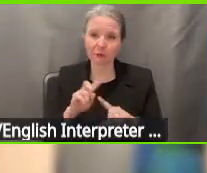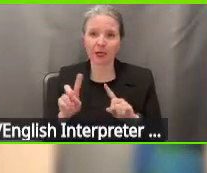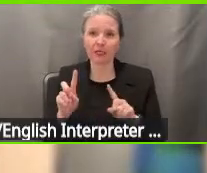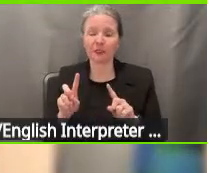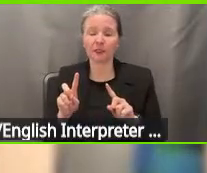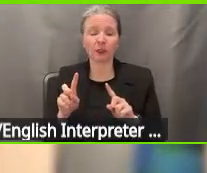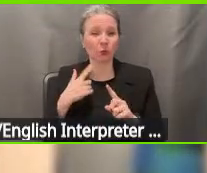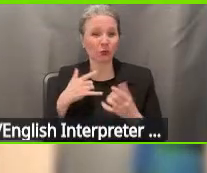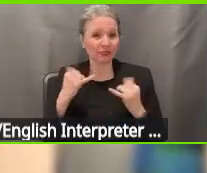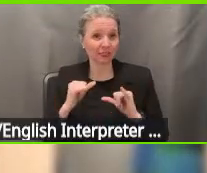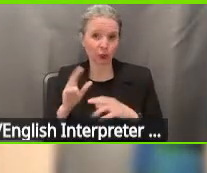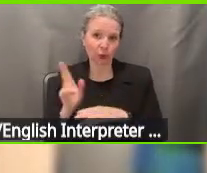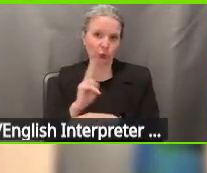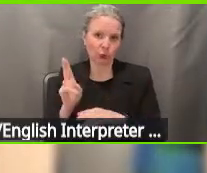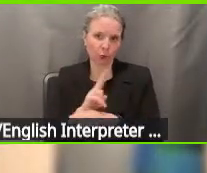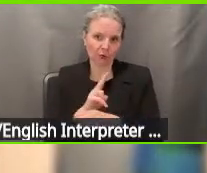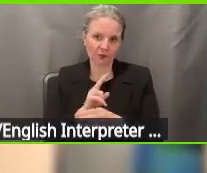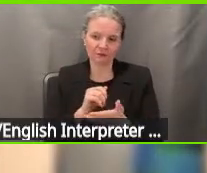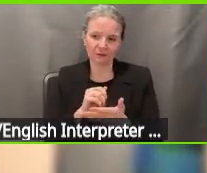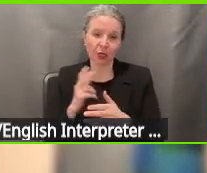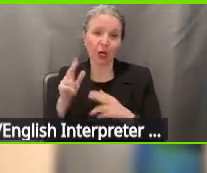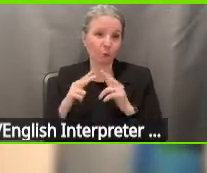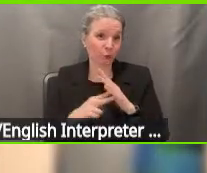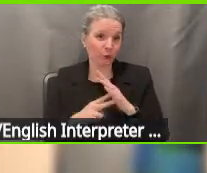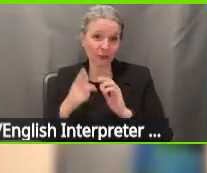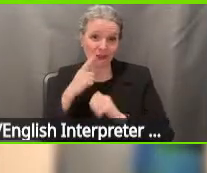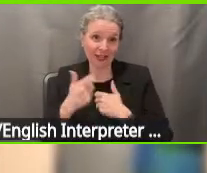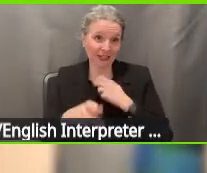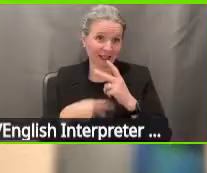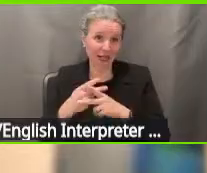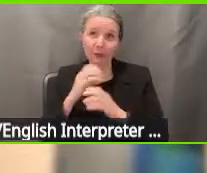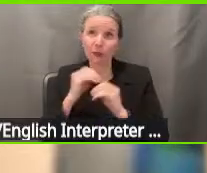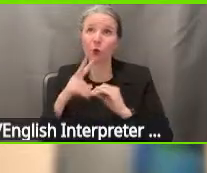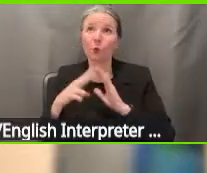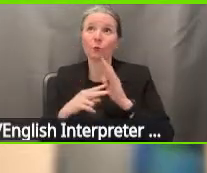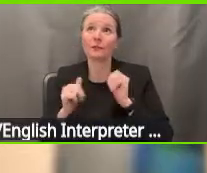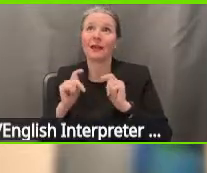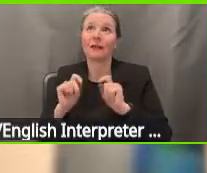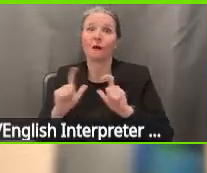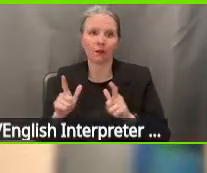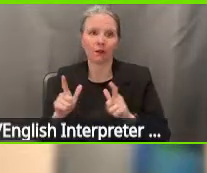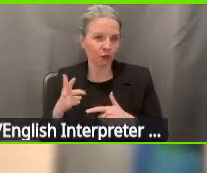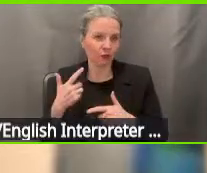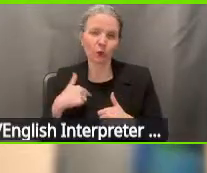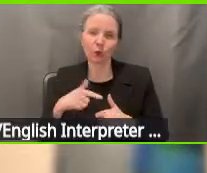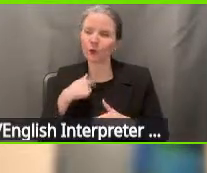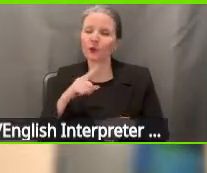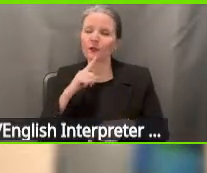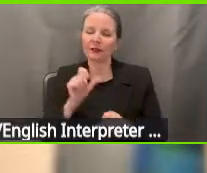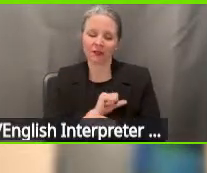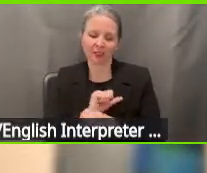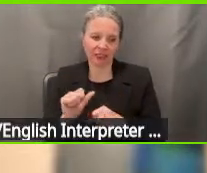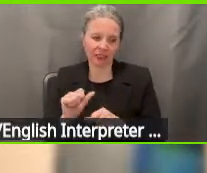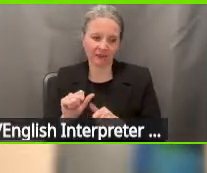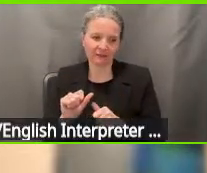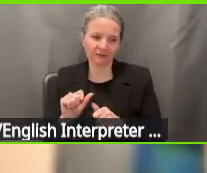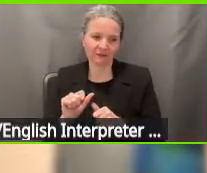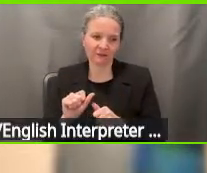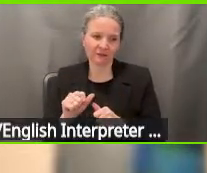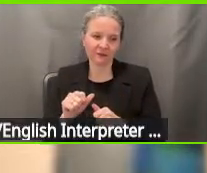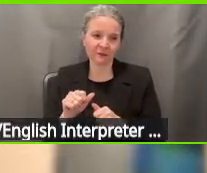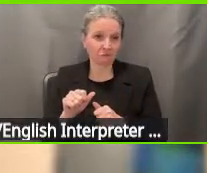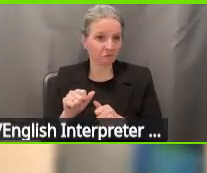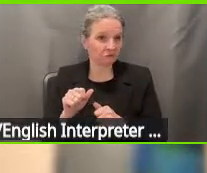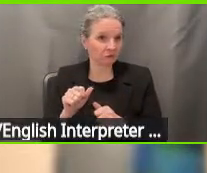we'll still use, a bridge of any kind is better than no bridge at all, and so we'll definitely heed